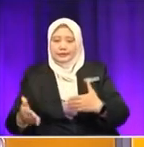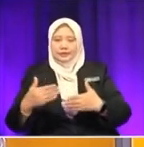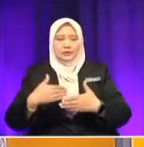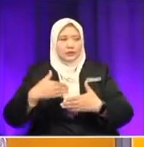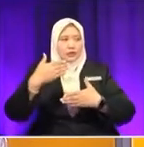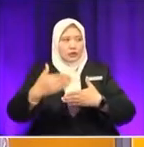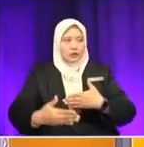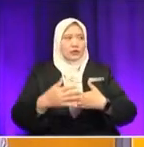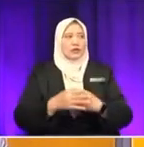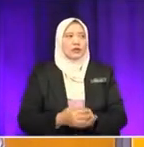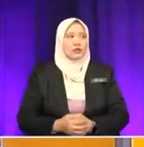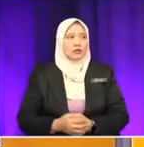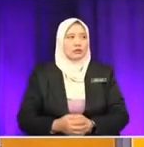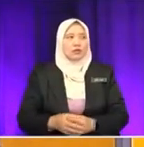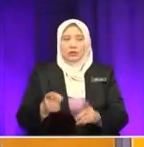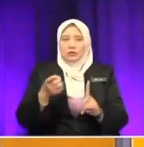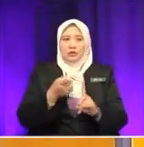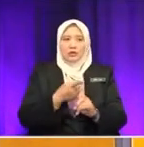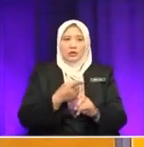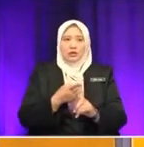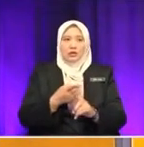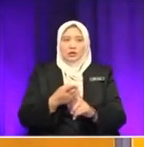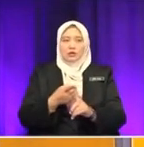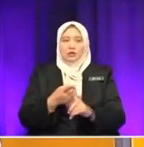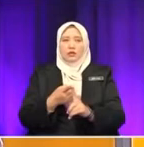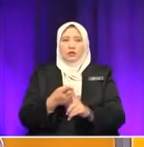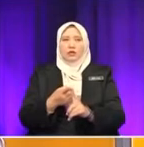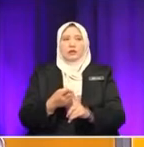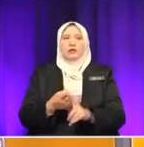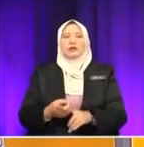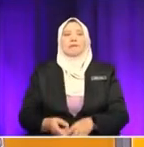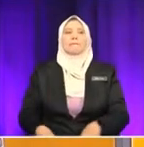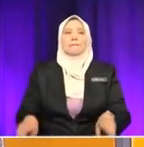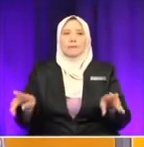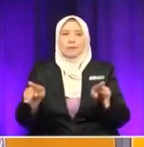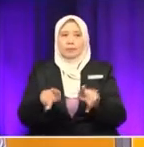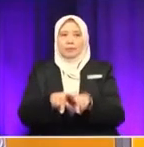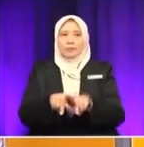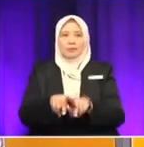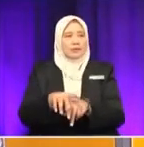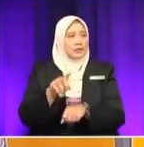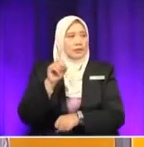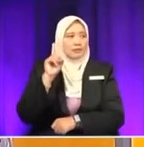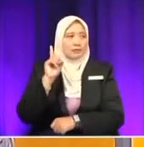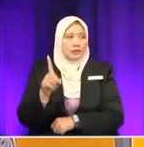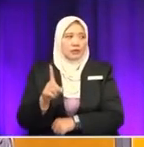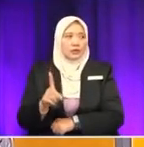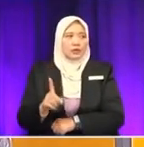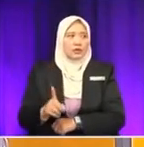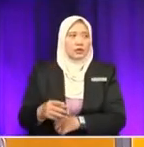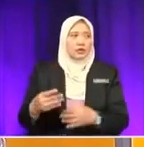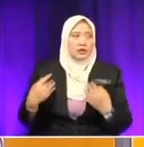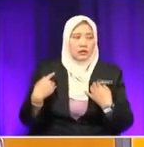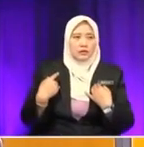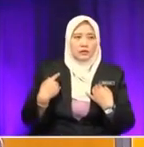question. So we're going to have pair 1. We're going to switch the pair. We're going to have later, we have 2 different pairs. Mm-hmm.